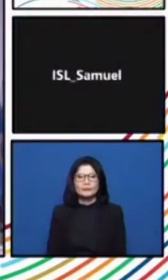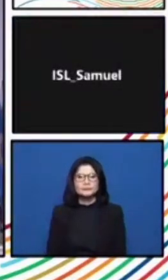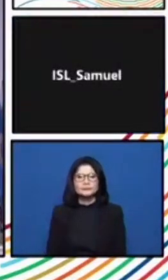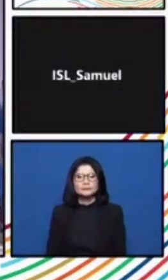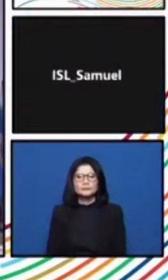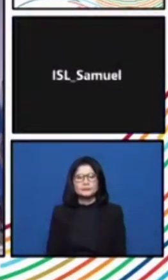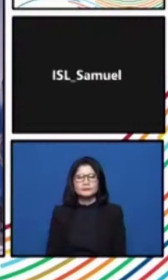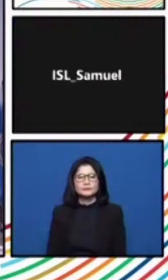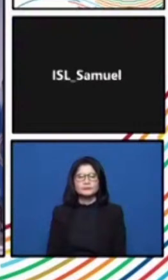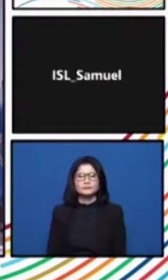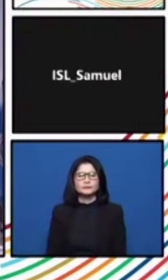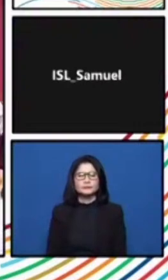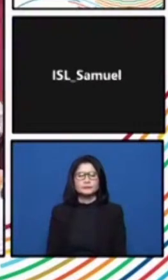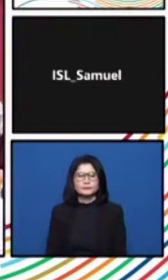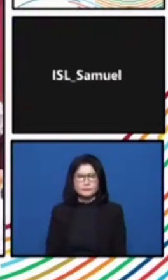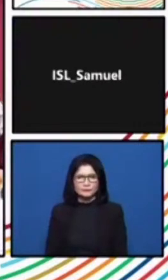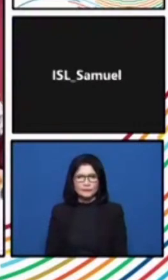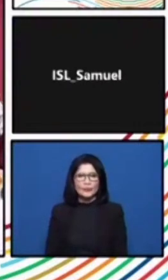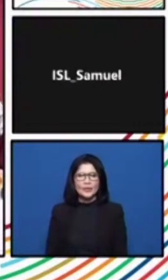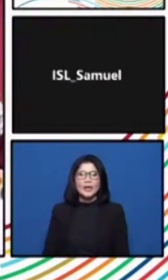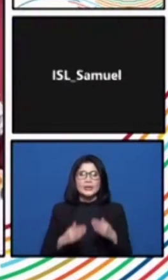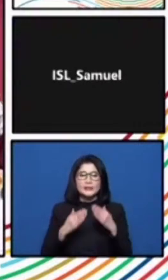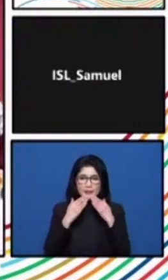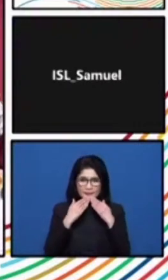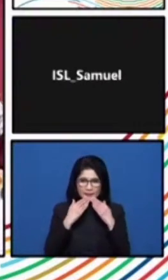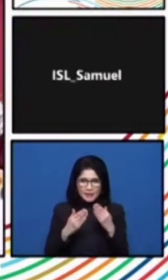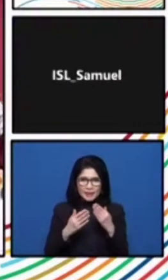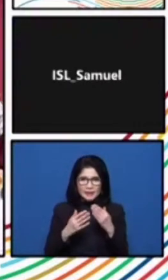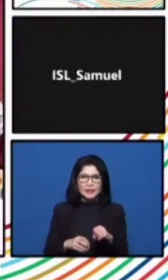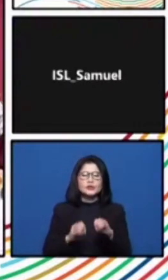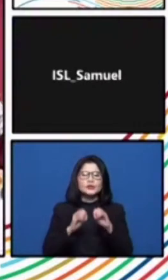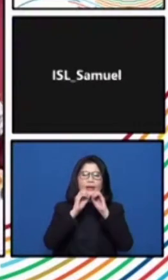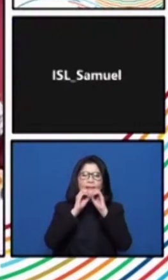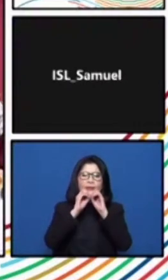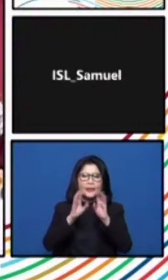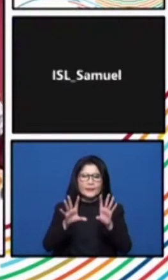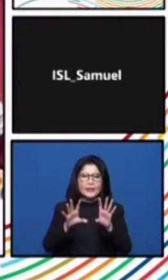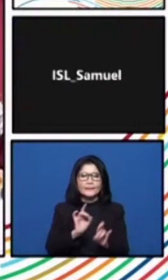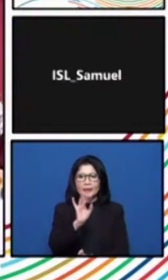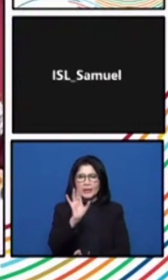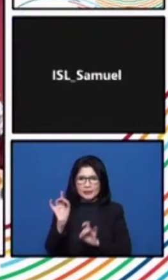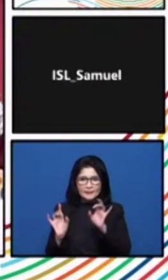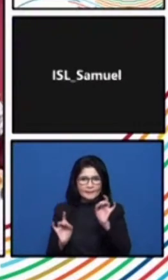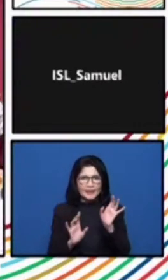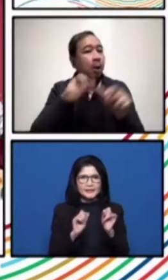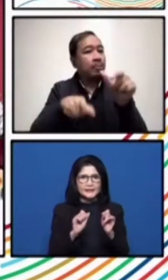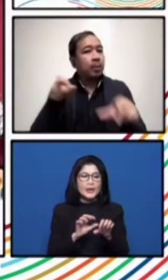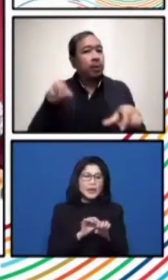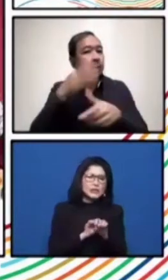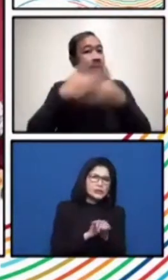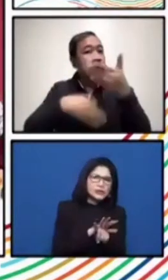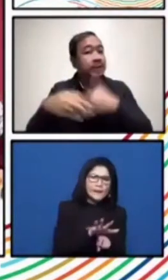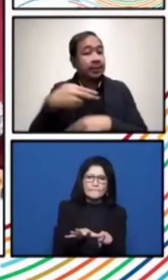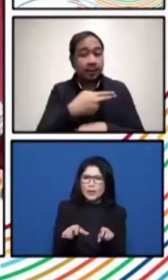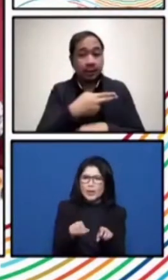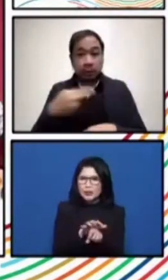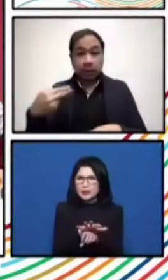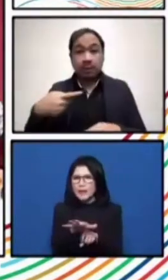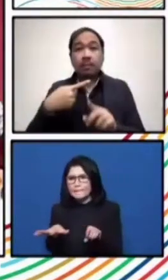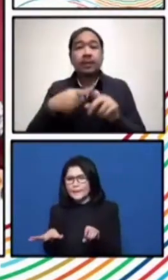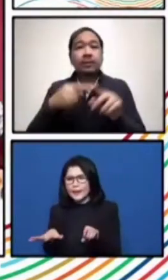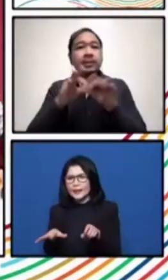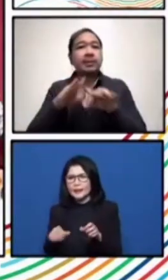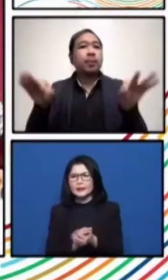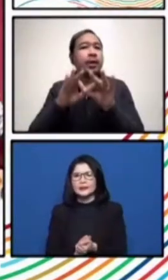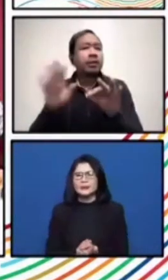so thank you for highlighting the big areas of impact on persons with disabilities in Indonesia and the important role of the NCD in